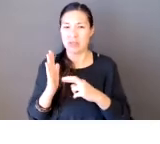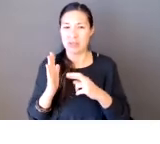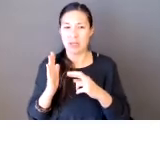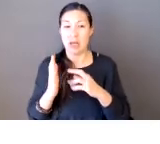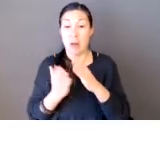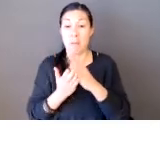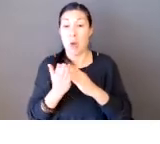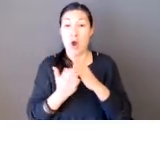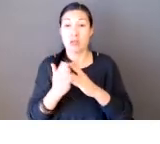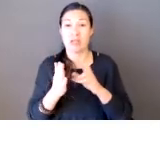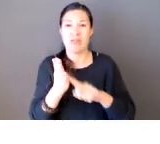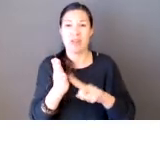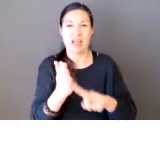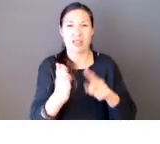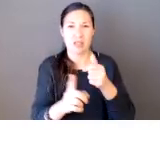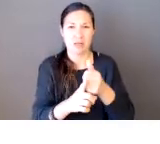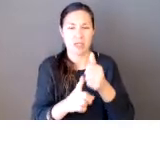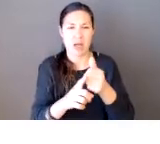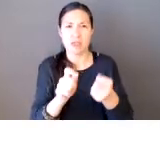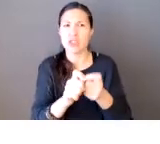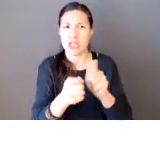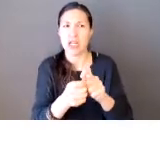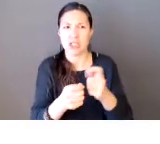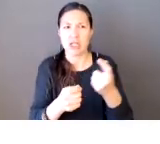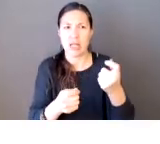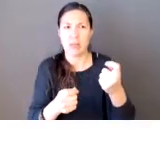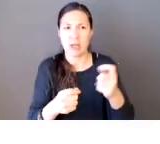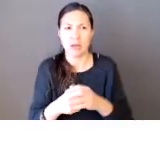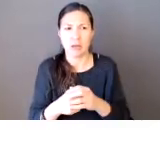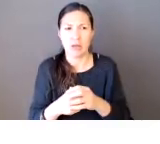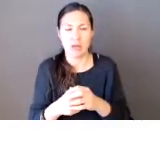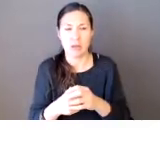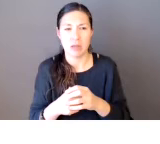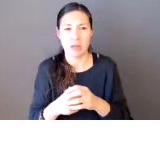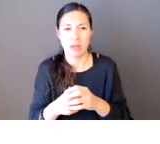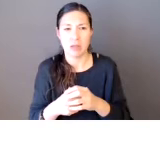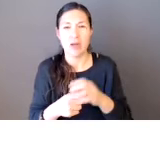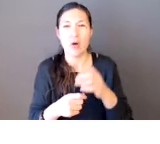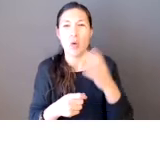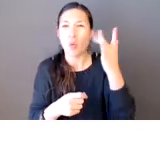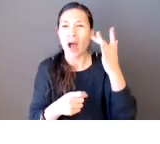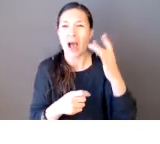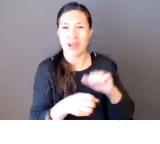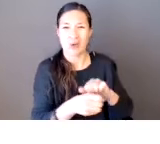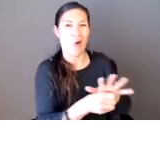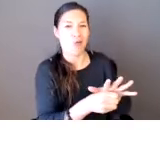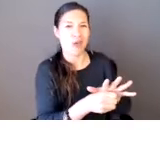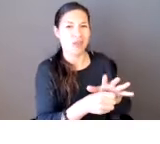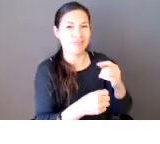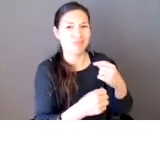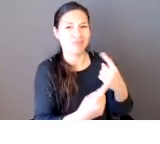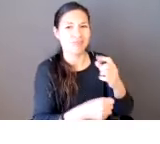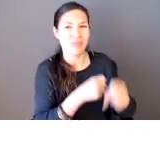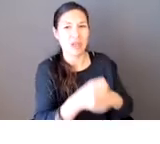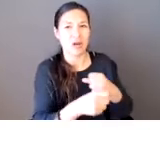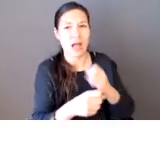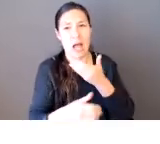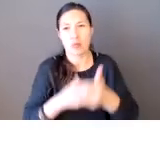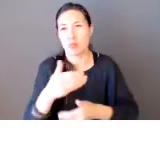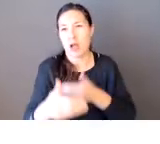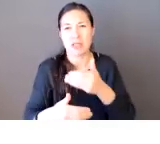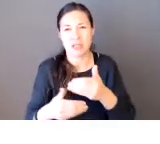have slightly changed related to COVID over the last year, and we'll talk about that. But the main regulatory change